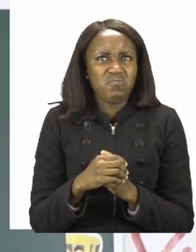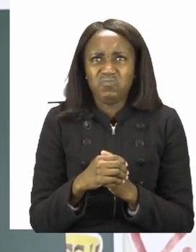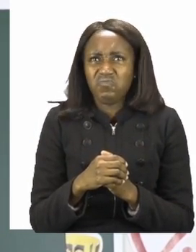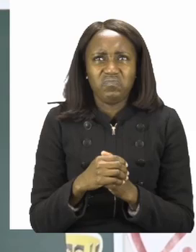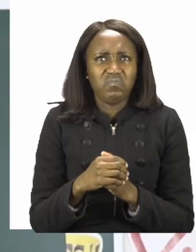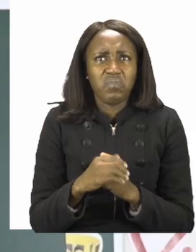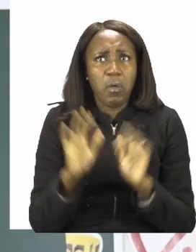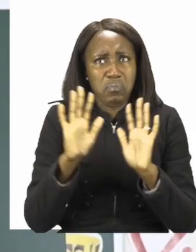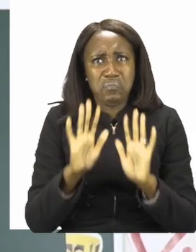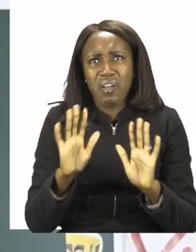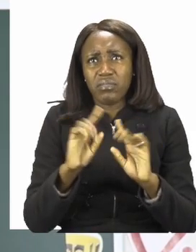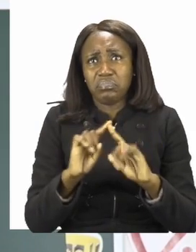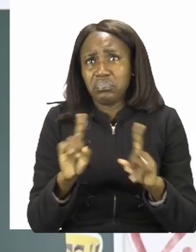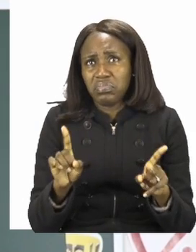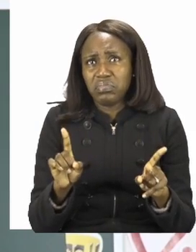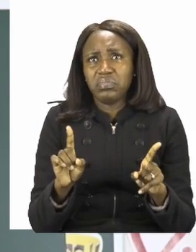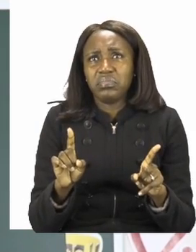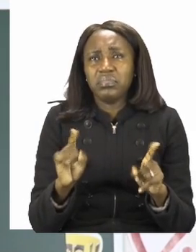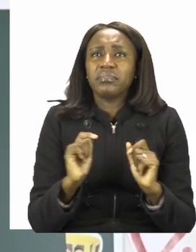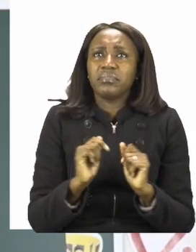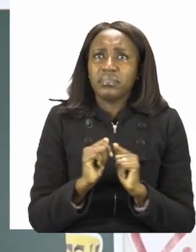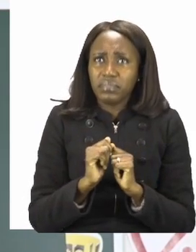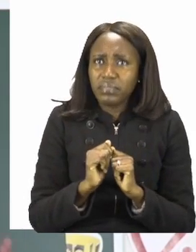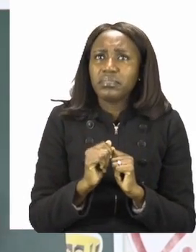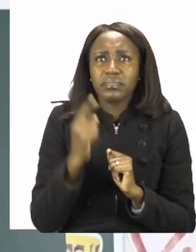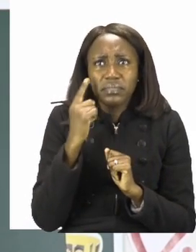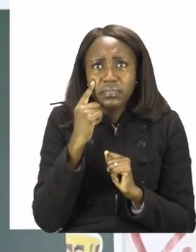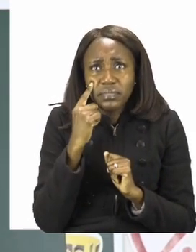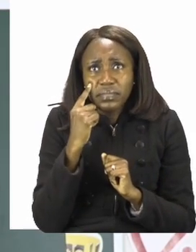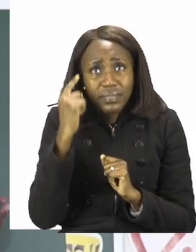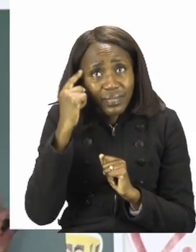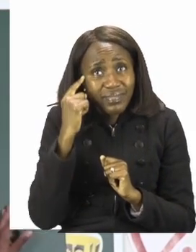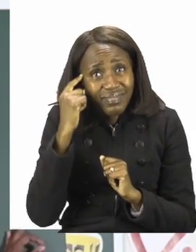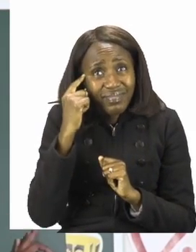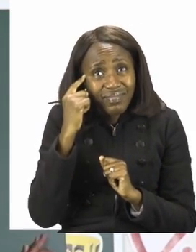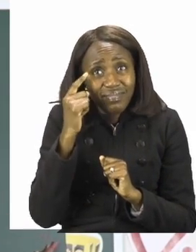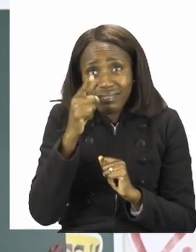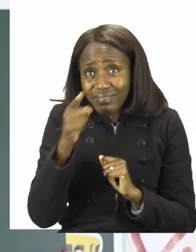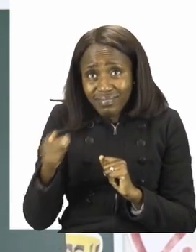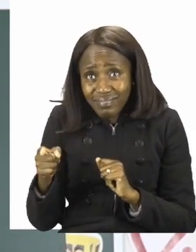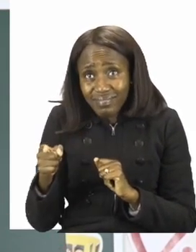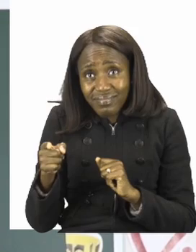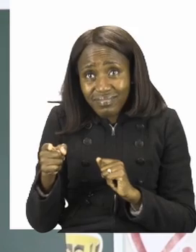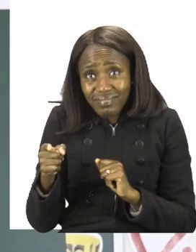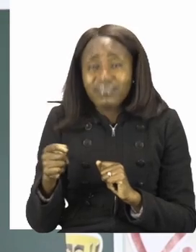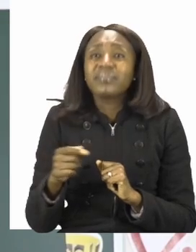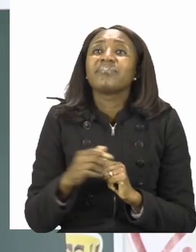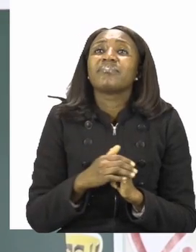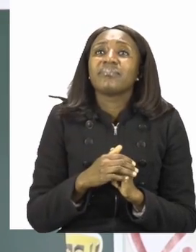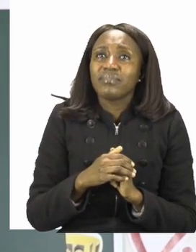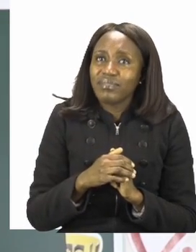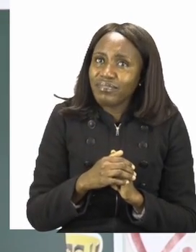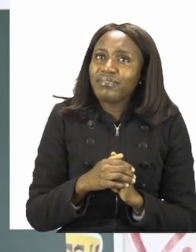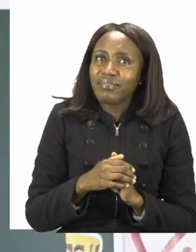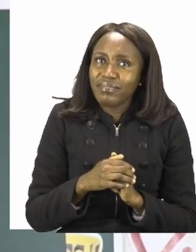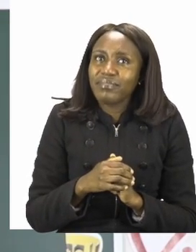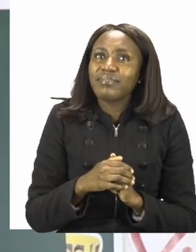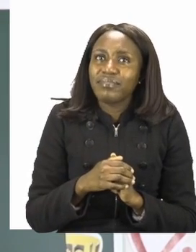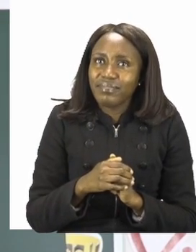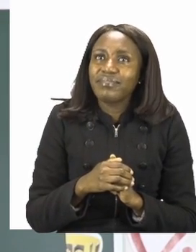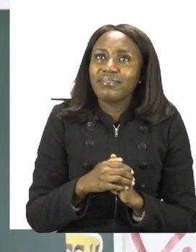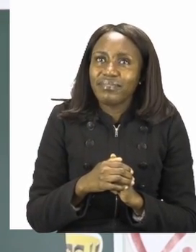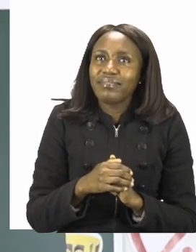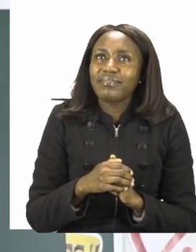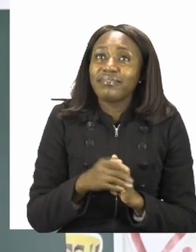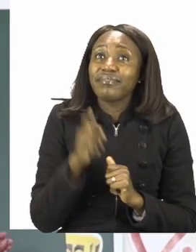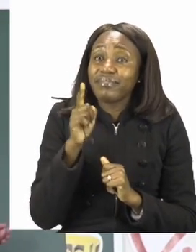the color is not the same. So, it must be for the one underneath. And that, my